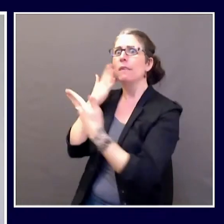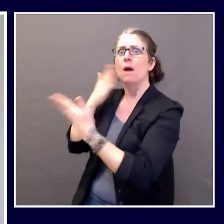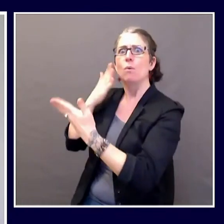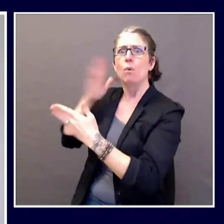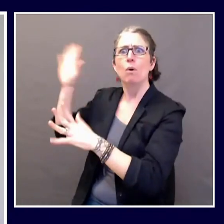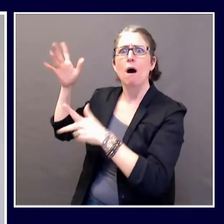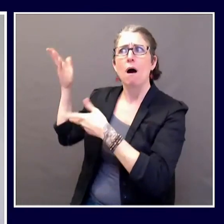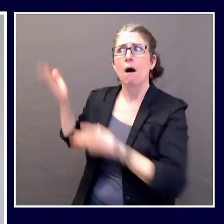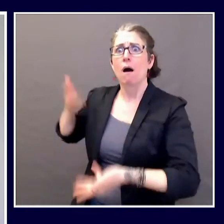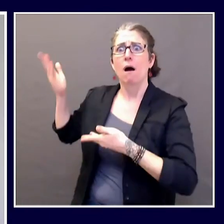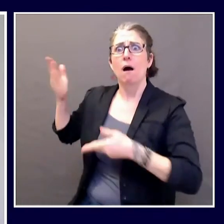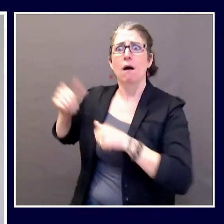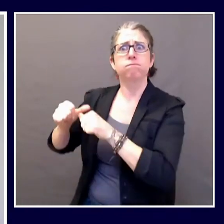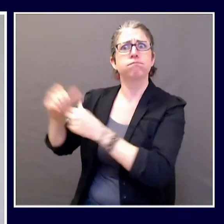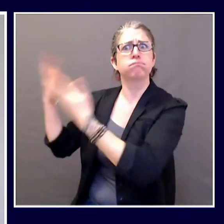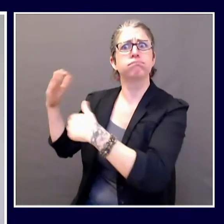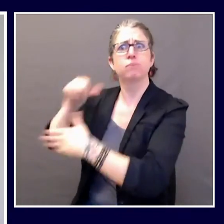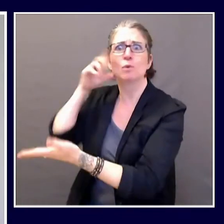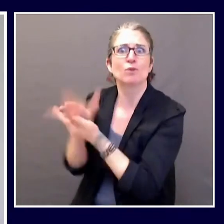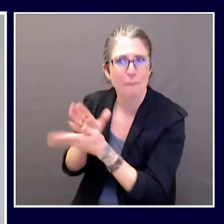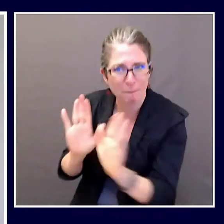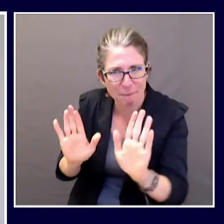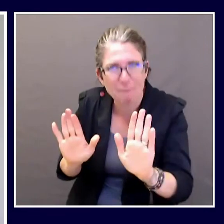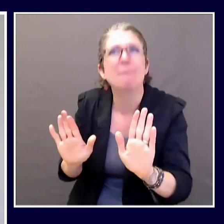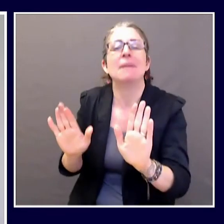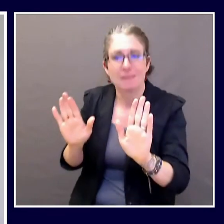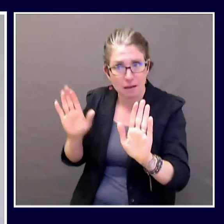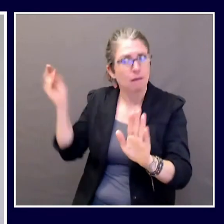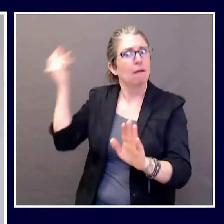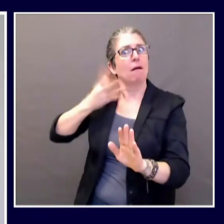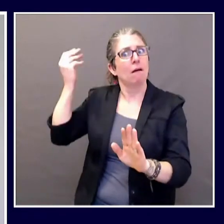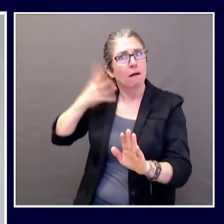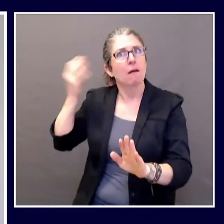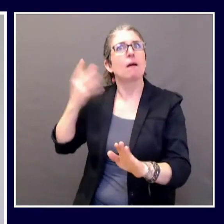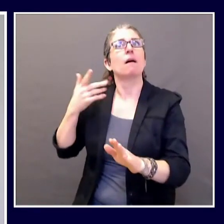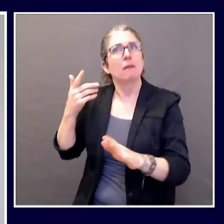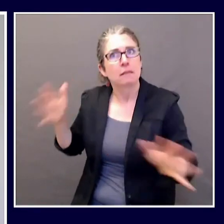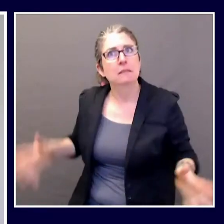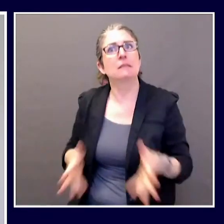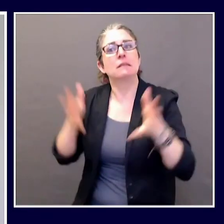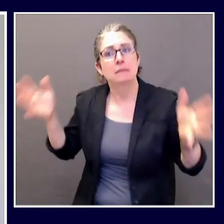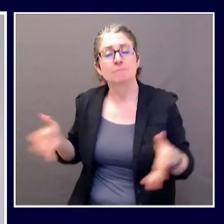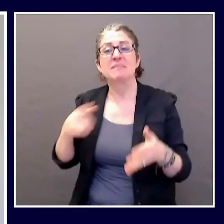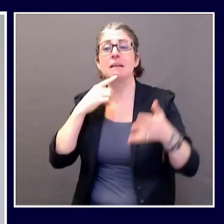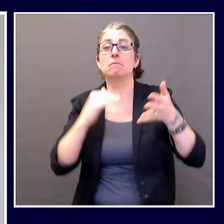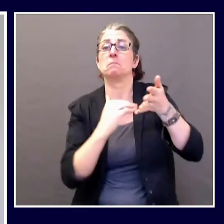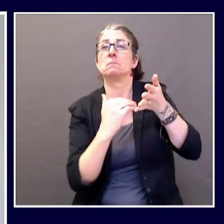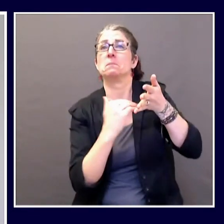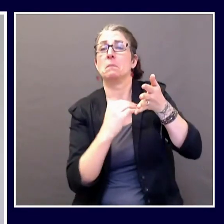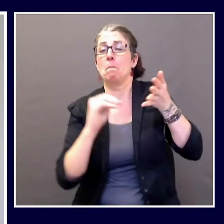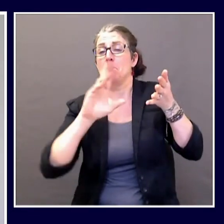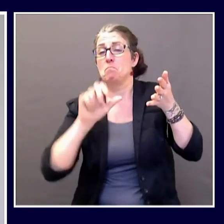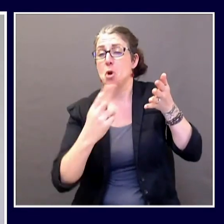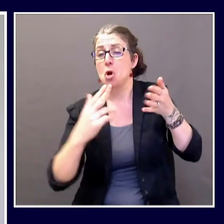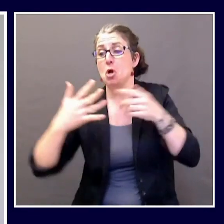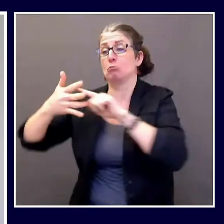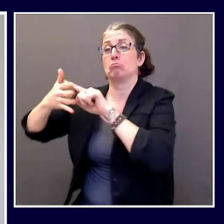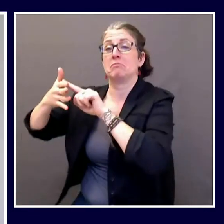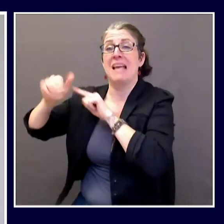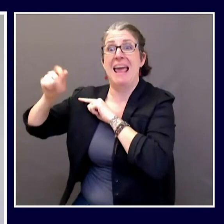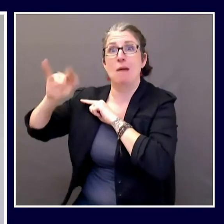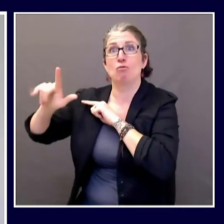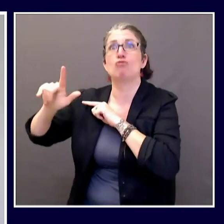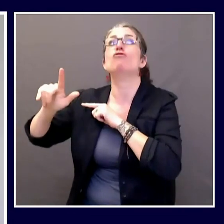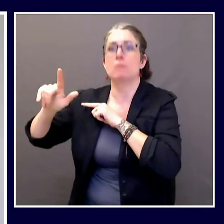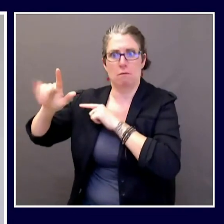April, the nationwide supply will increase, perhaps even significantly. But for right now, and for the week ahead